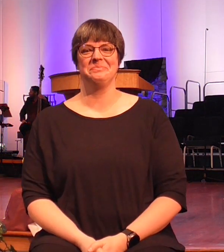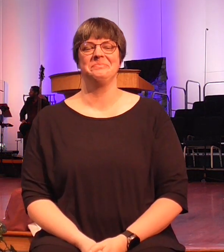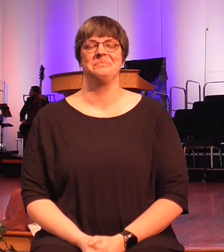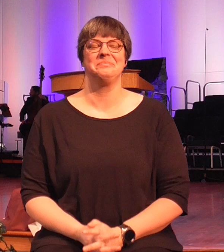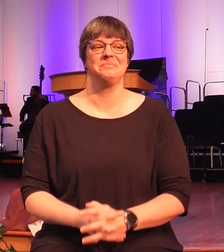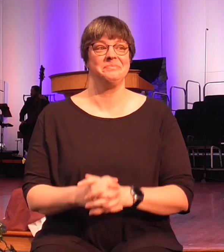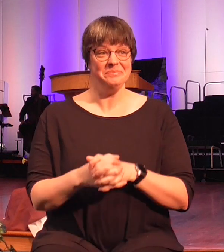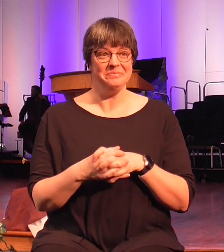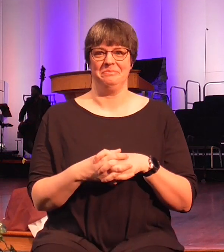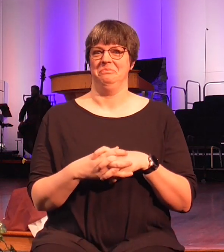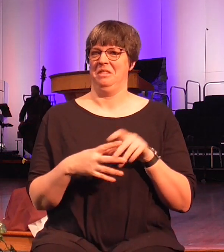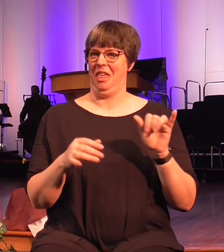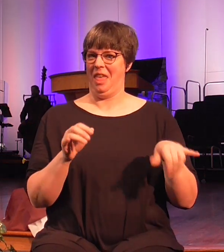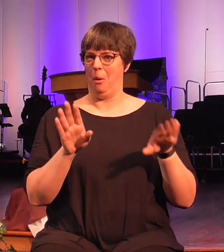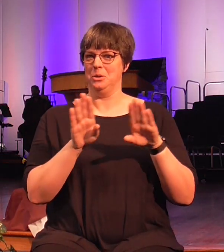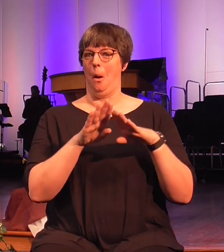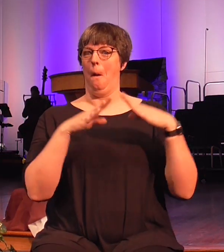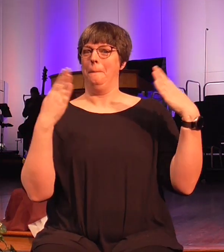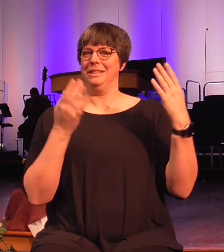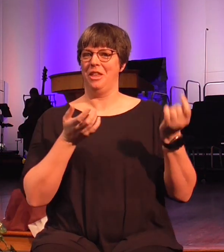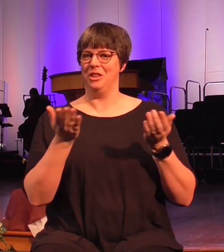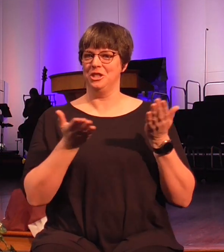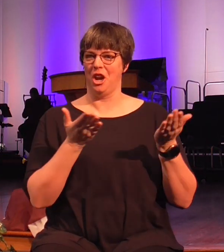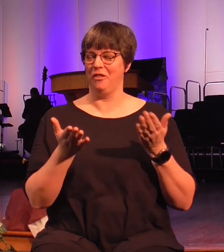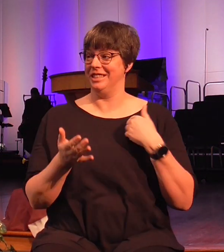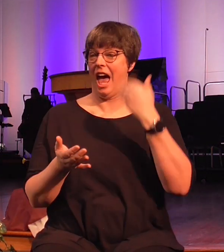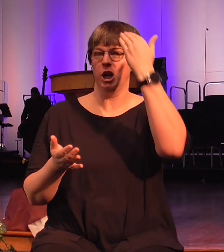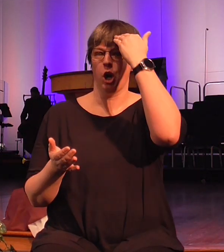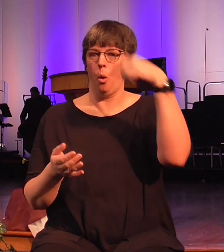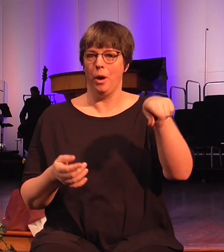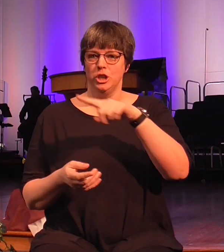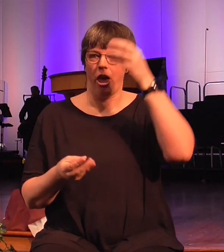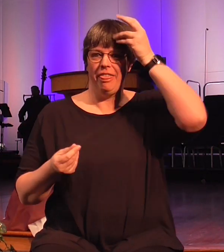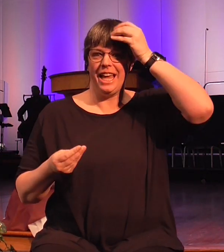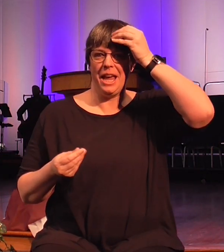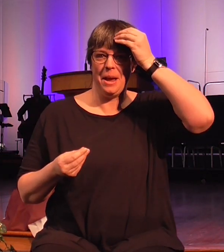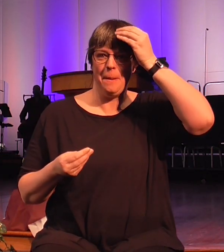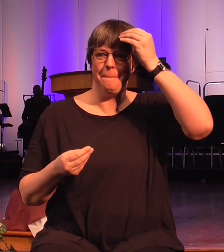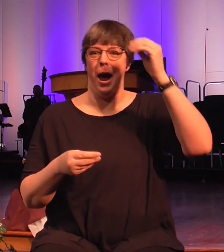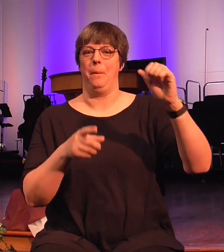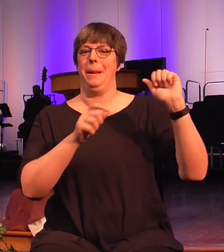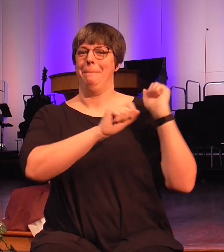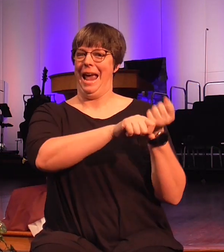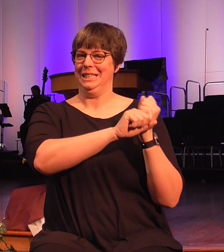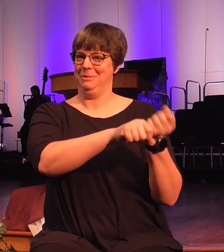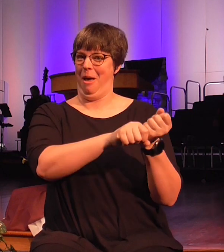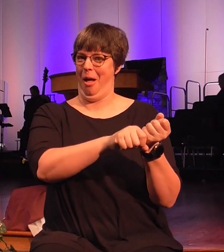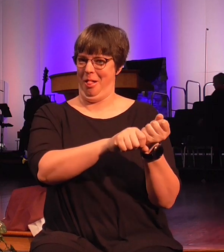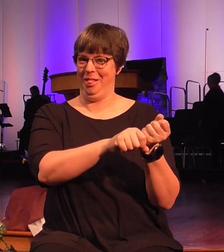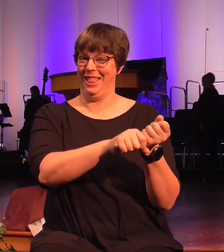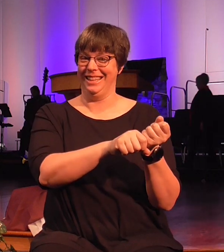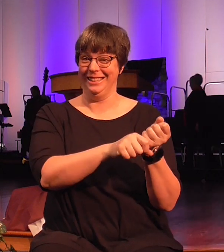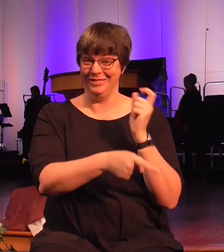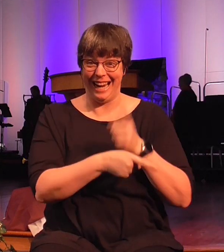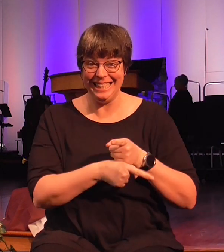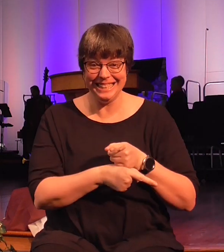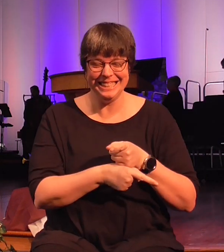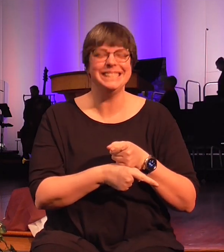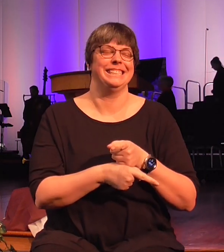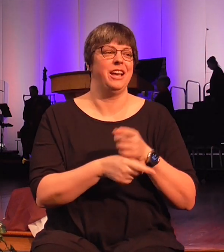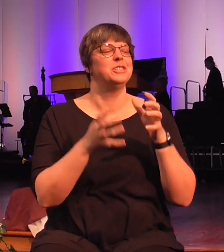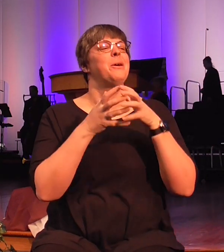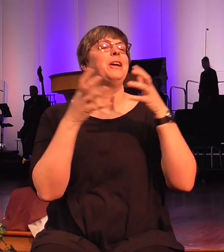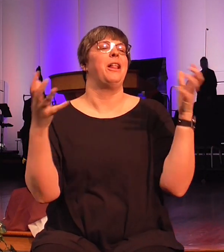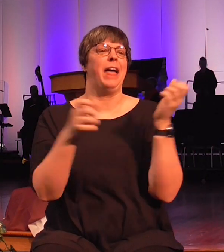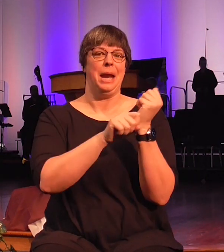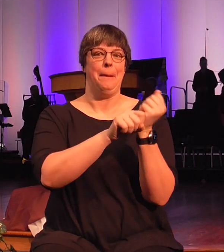Yeah, that's an opening for you right there. I know what everybody's thinking about this morning, spring training, baseball. Woo. So there's a